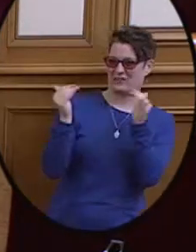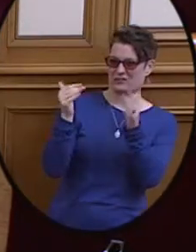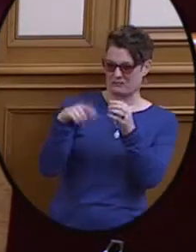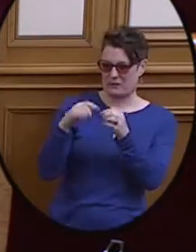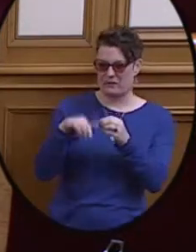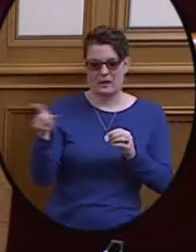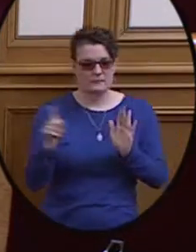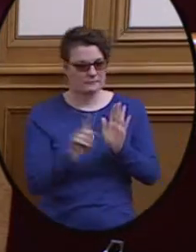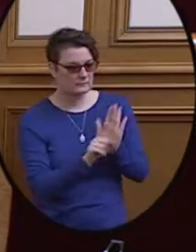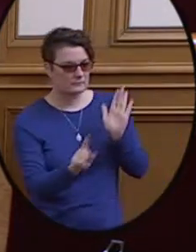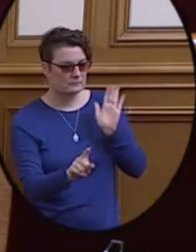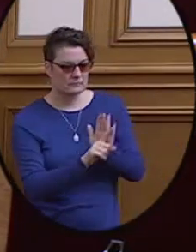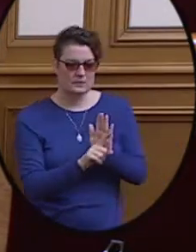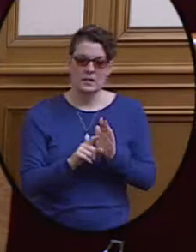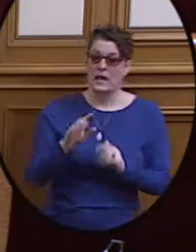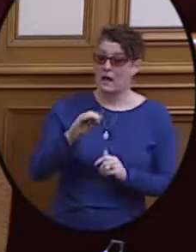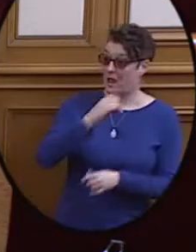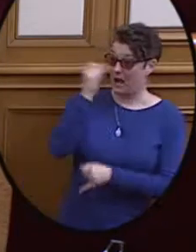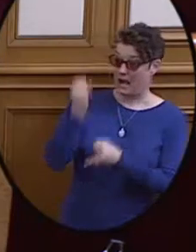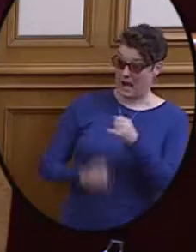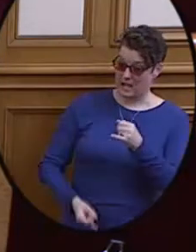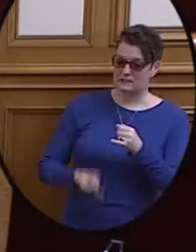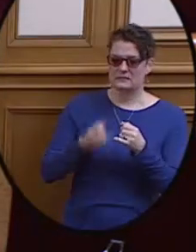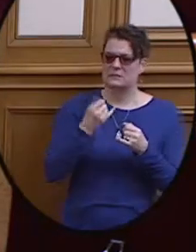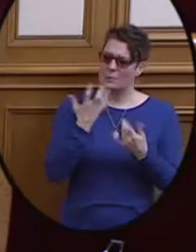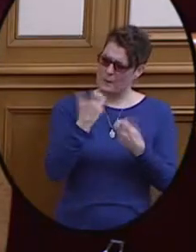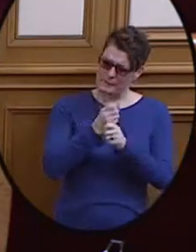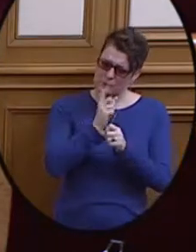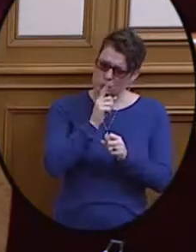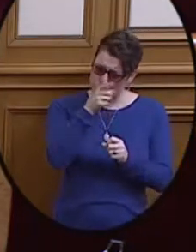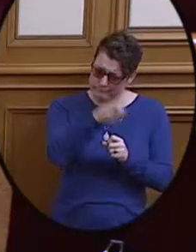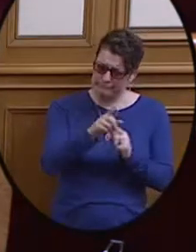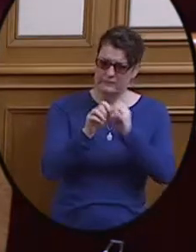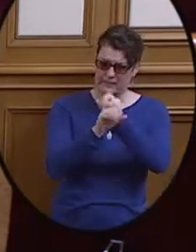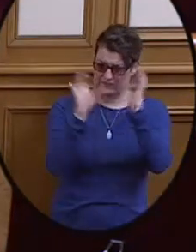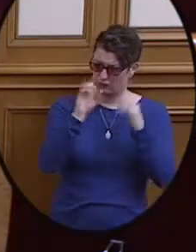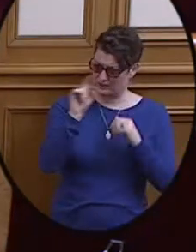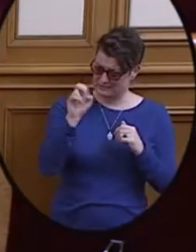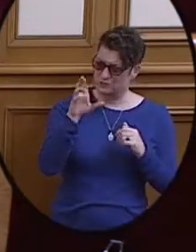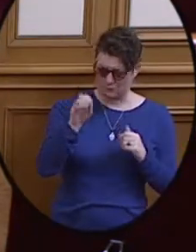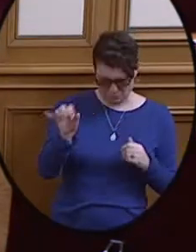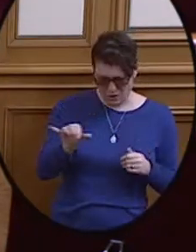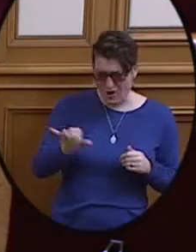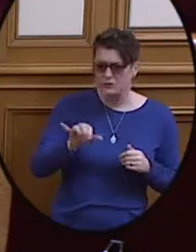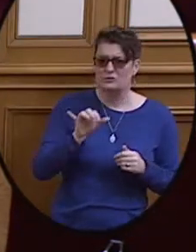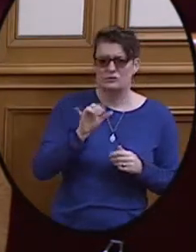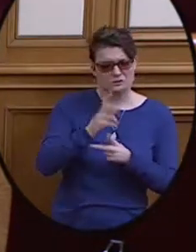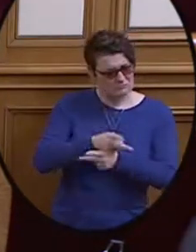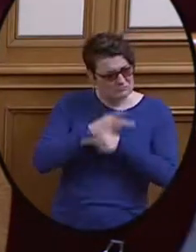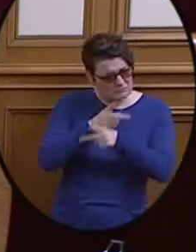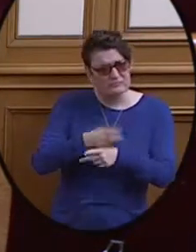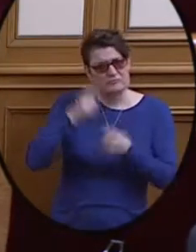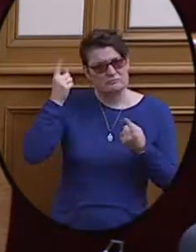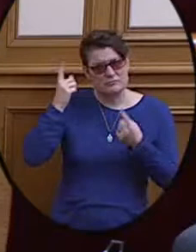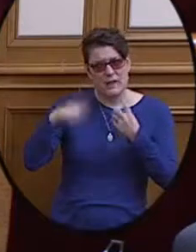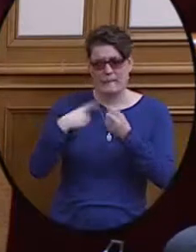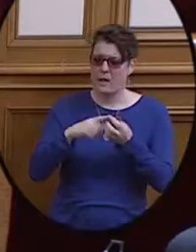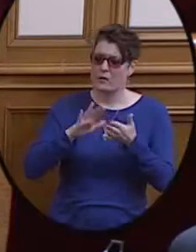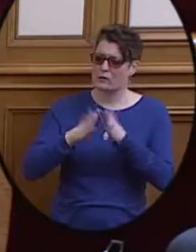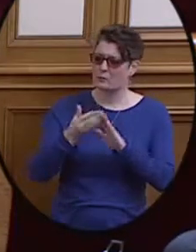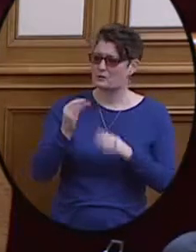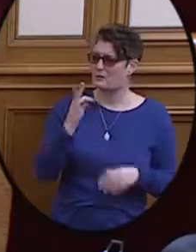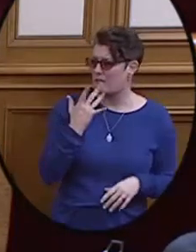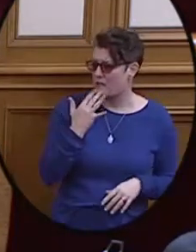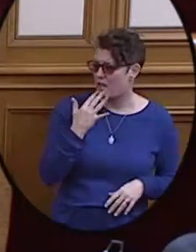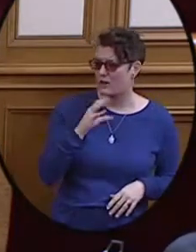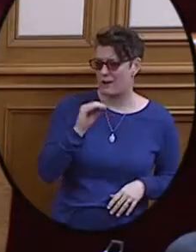that. And lastly, I want to make sure that Vision Zero also is taking care to look out for communities of color and